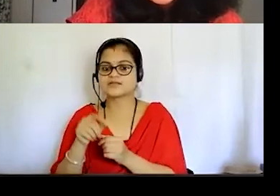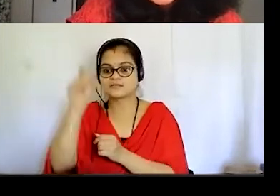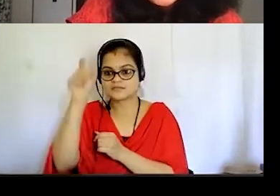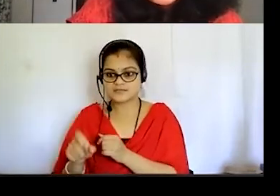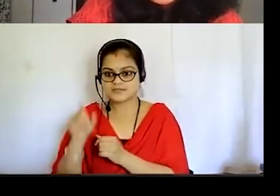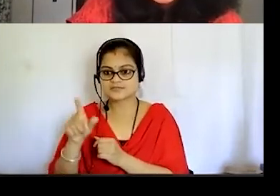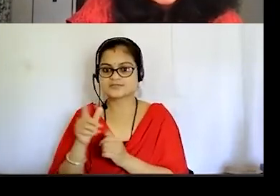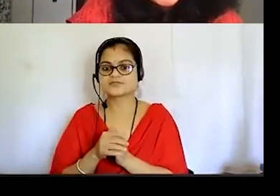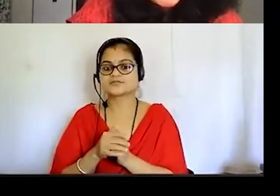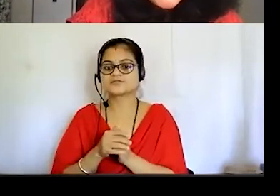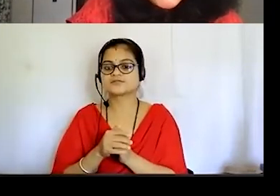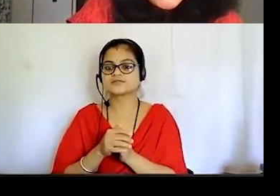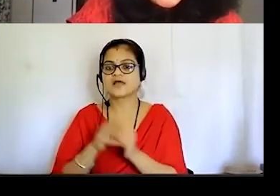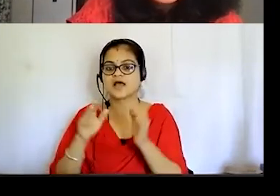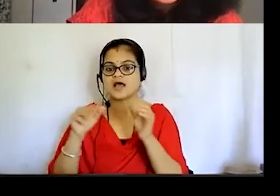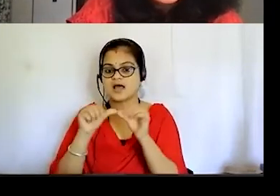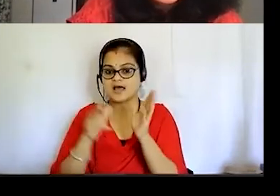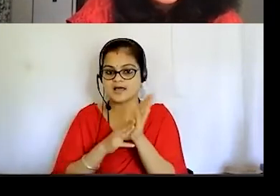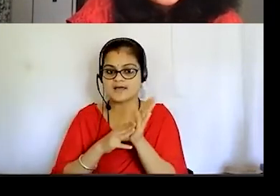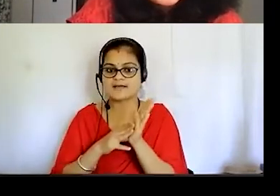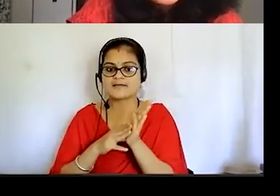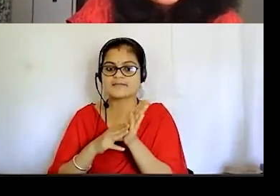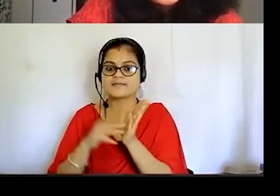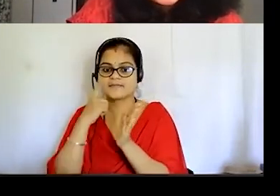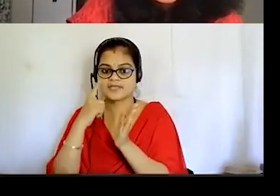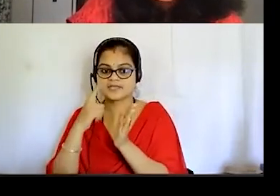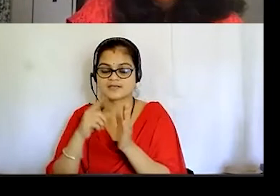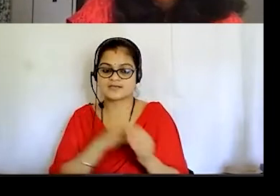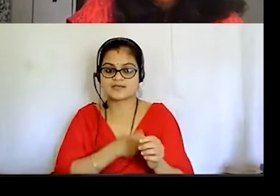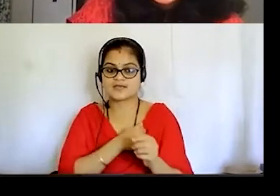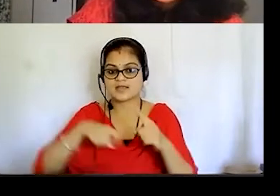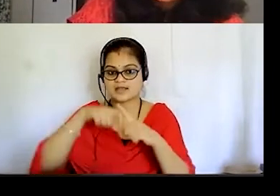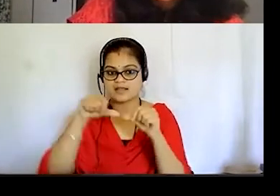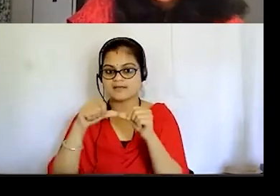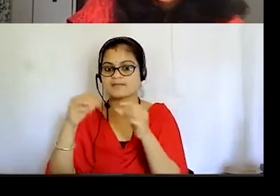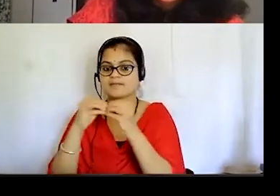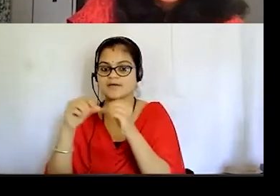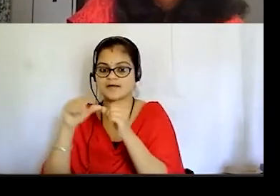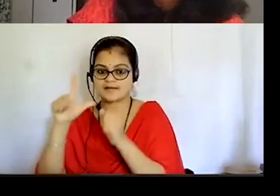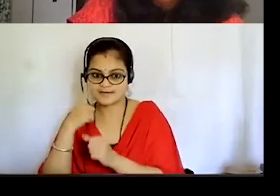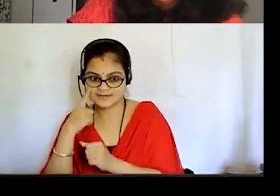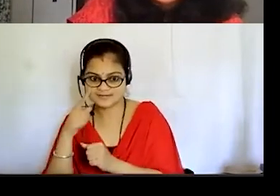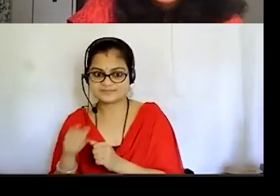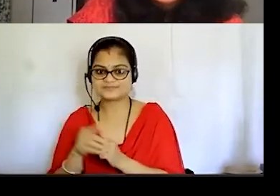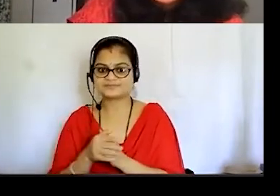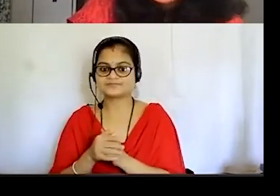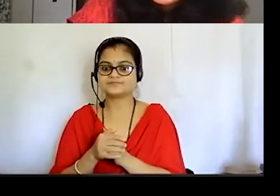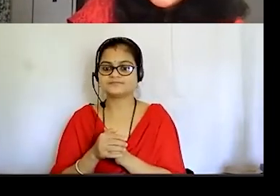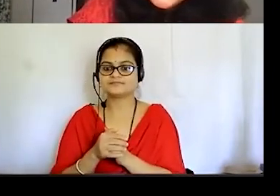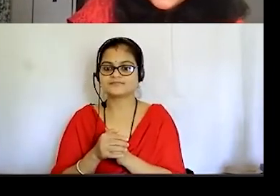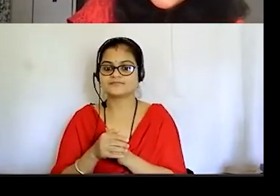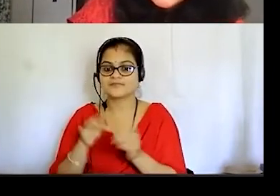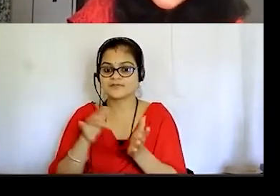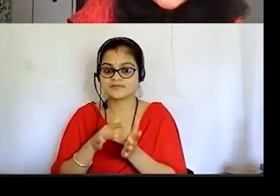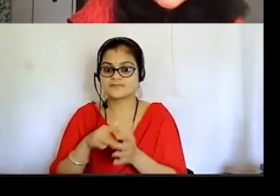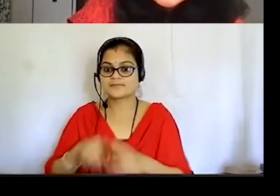and a scholar, is considered to be the father of Qawwali. He was a disciple of Hazrat Nizamuddin Aulia and lived in the